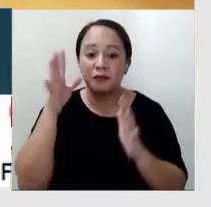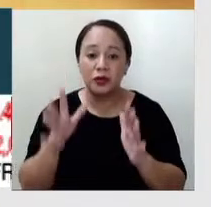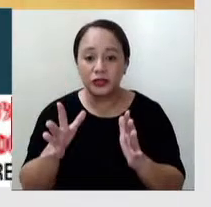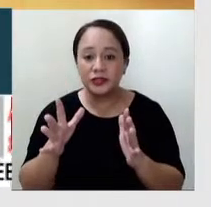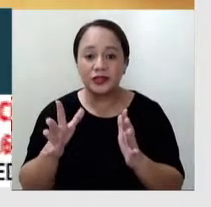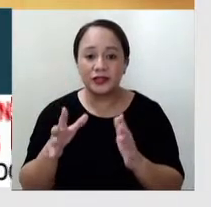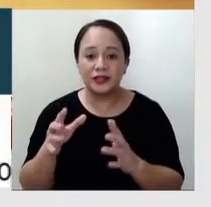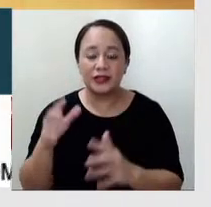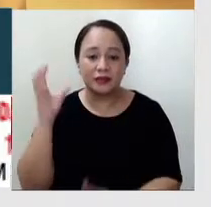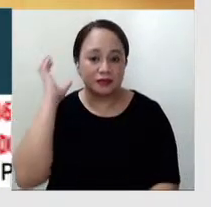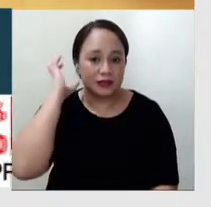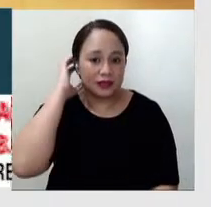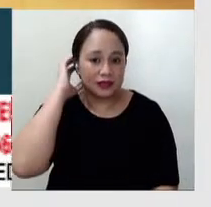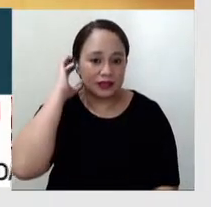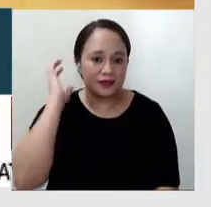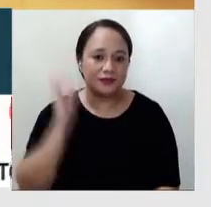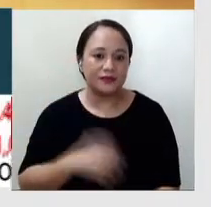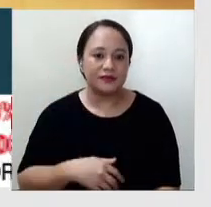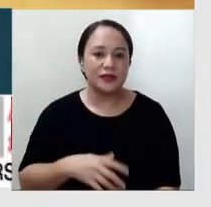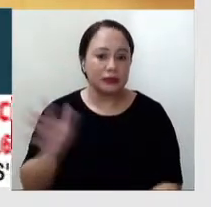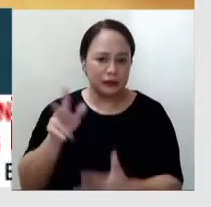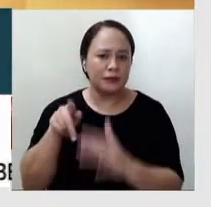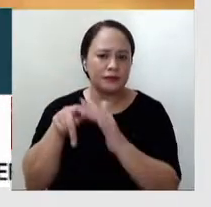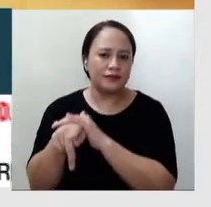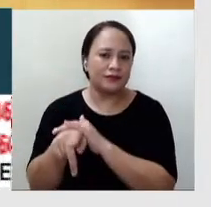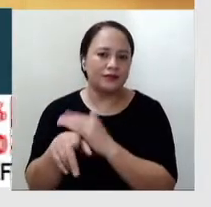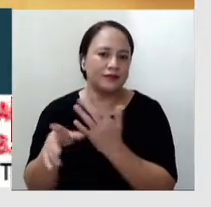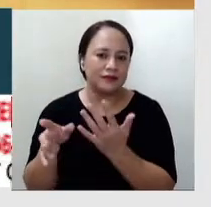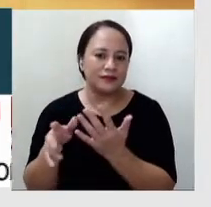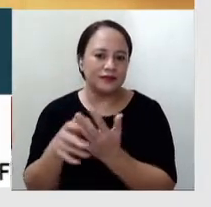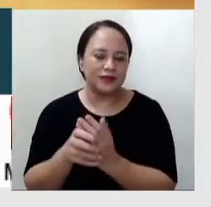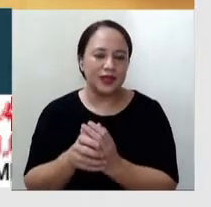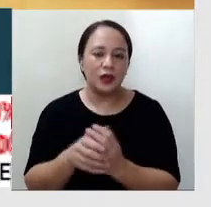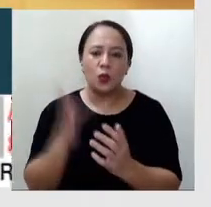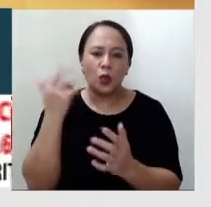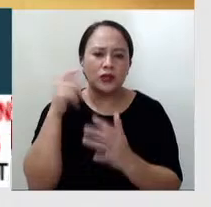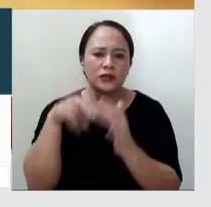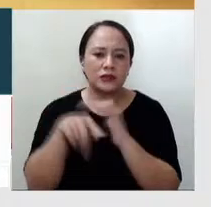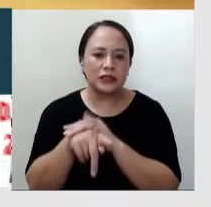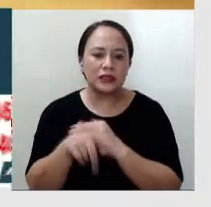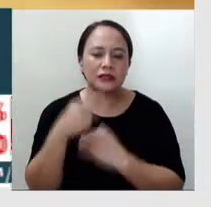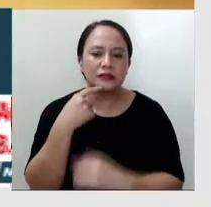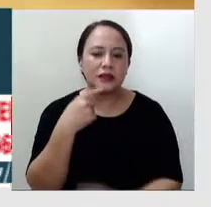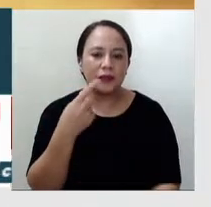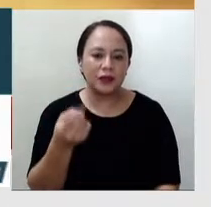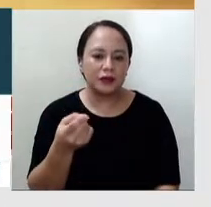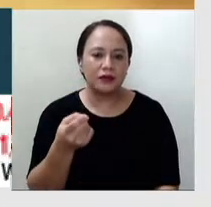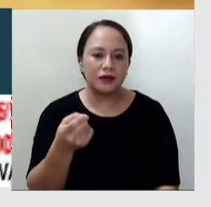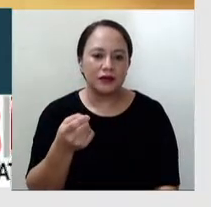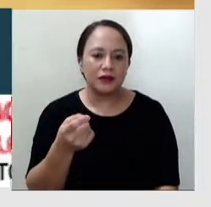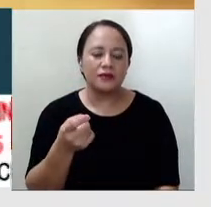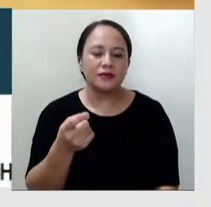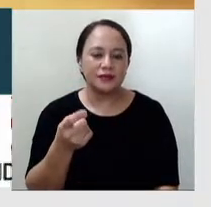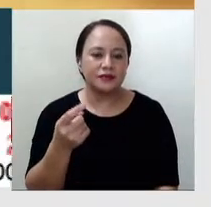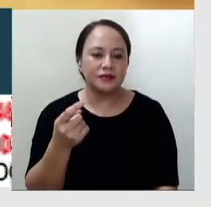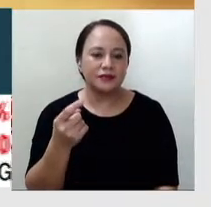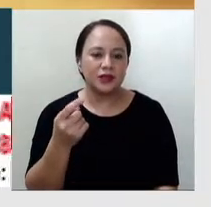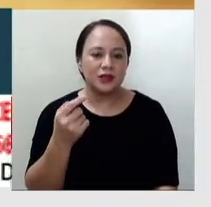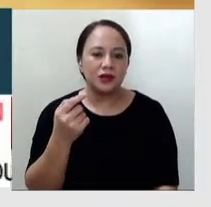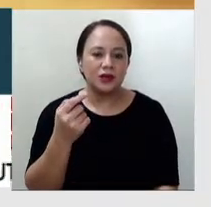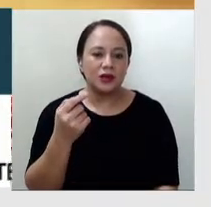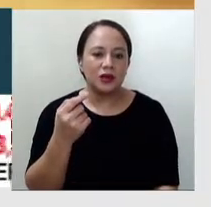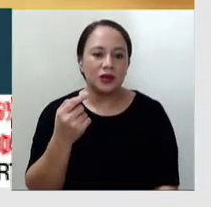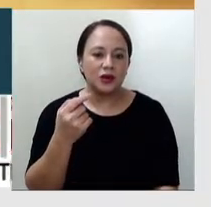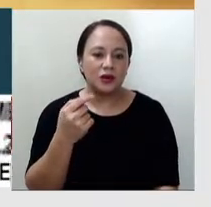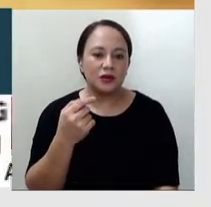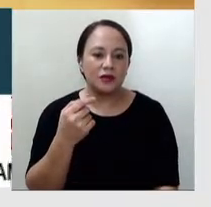also being killed, and the justification for it also kind of like being thrown into this